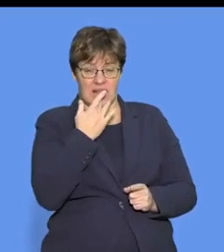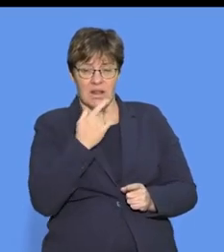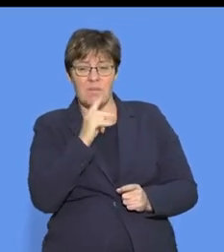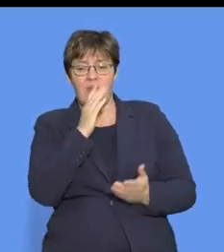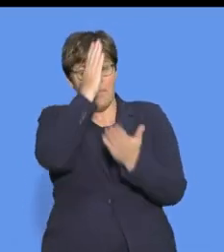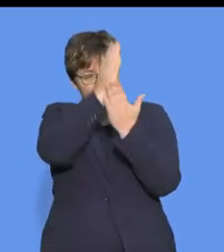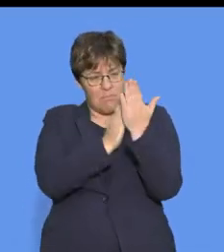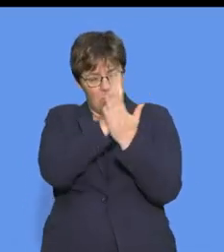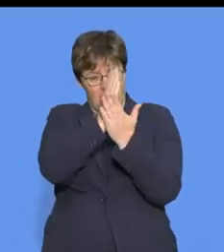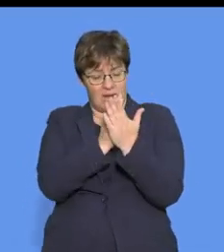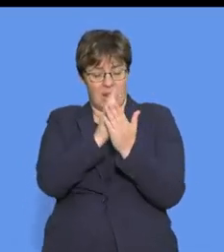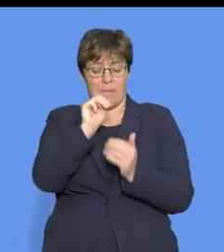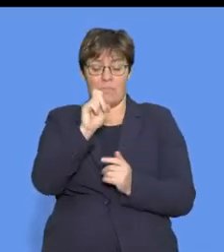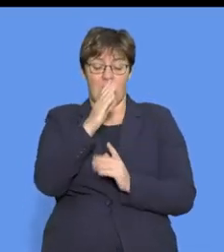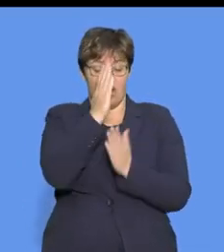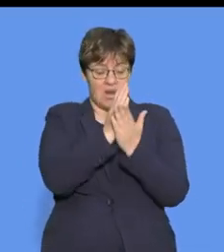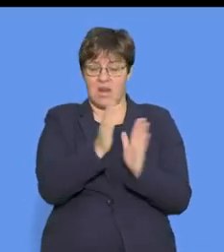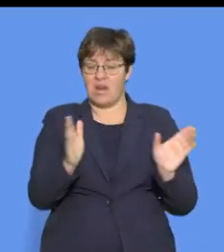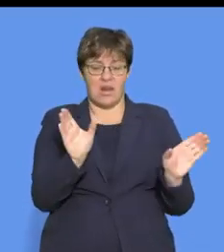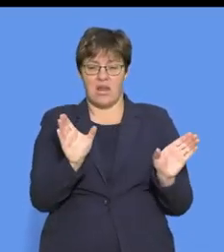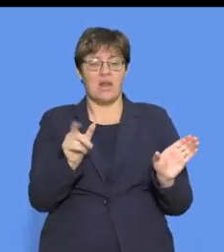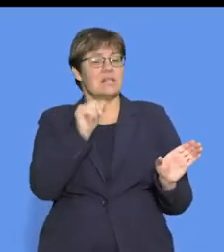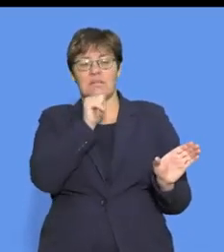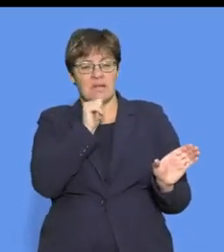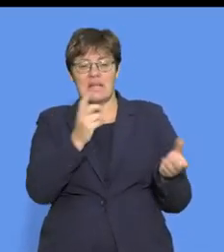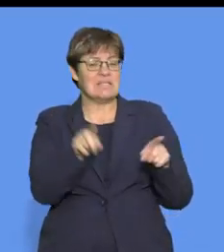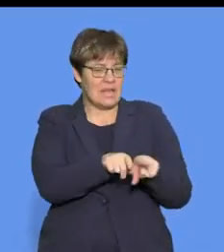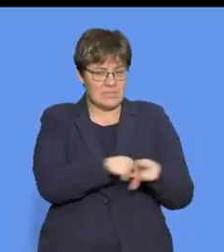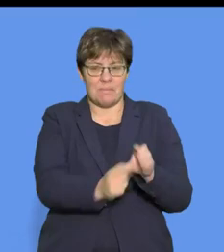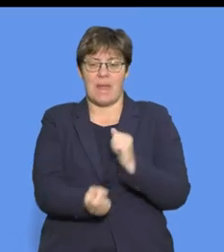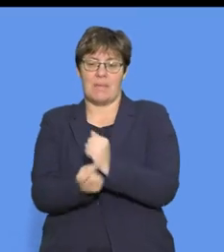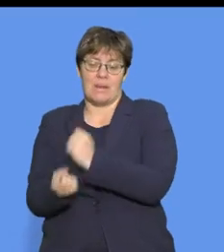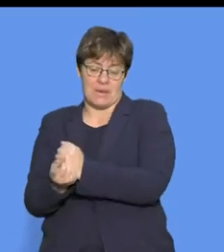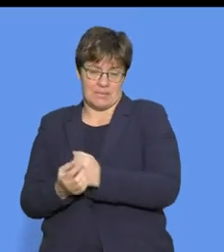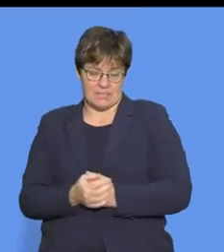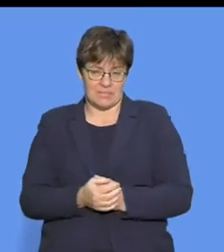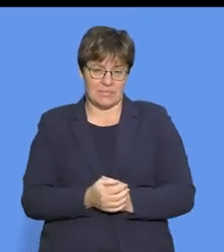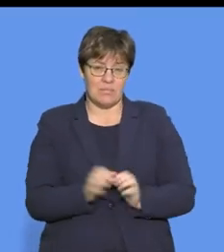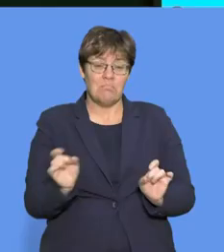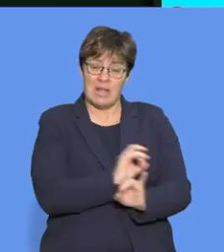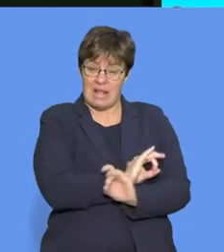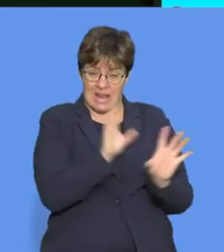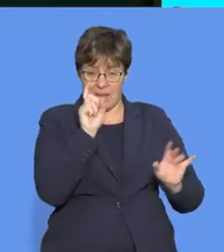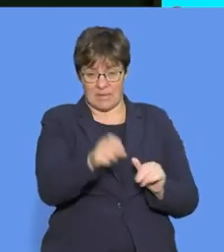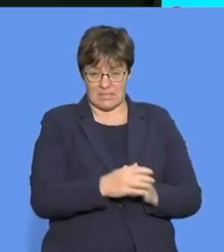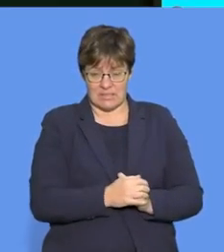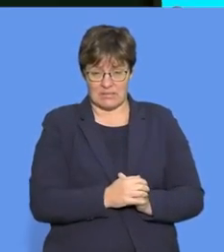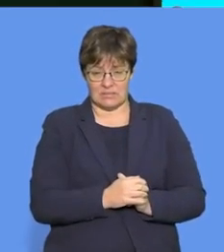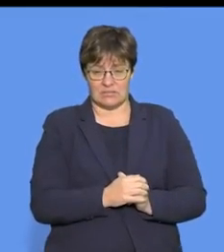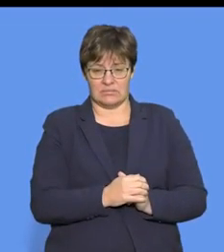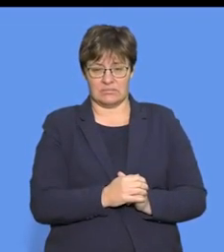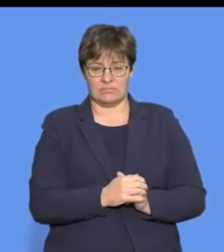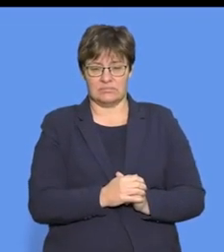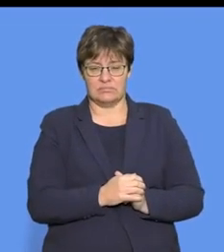though there's a membrane cell between them, we still get the same sort of things happening. So be very clear about